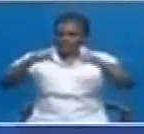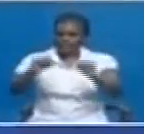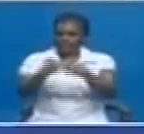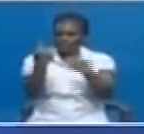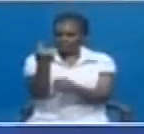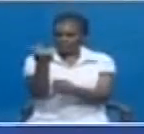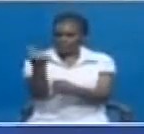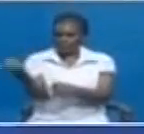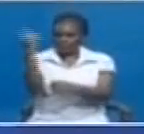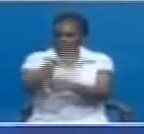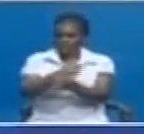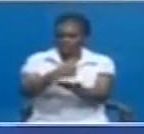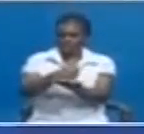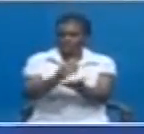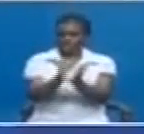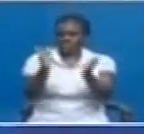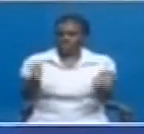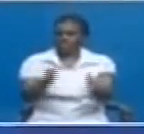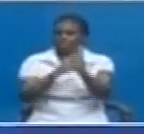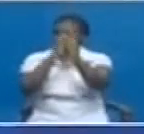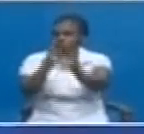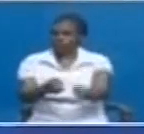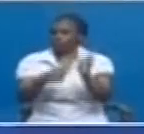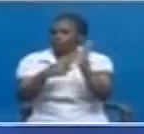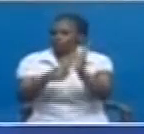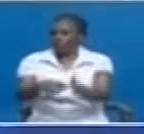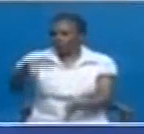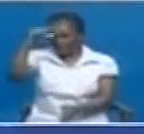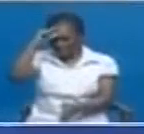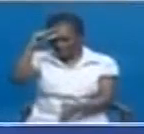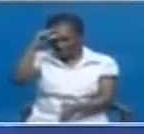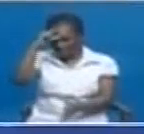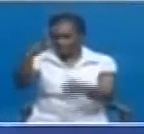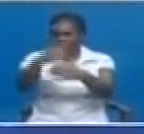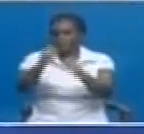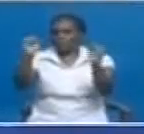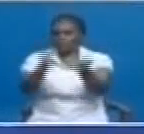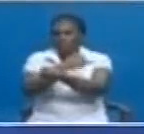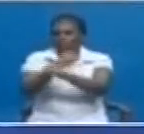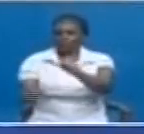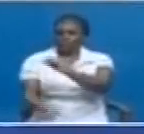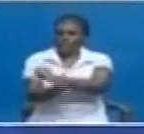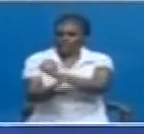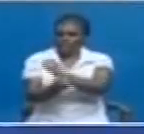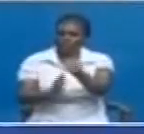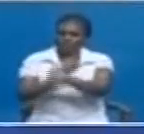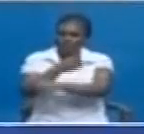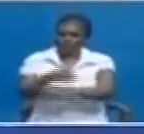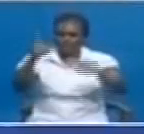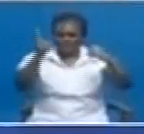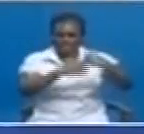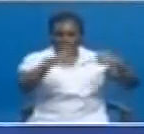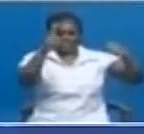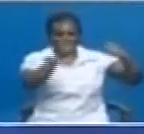days after the Auditor General released a damning report saying government agencies cannot account for more than 67 billion